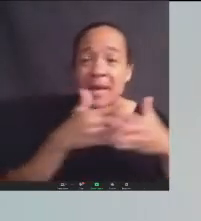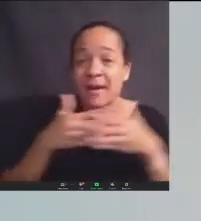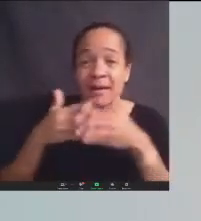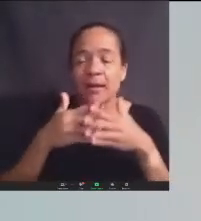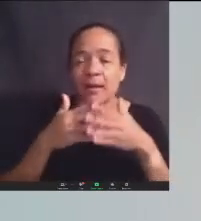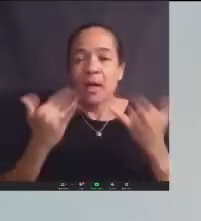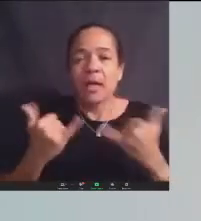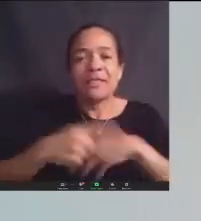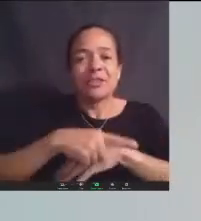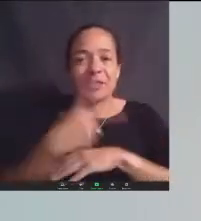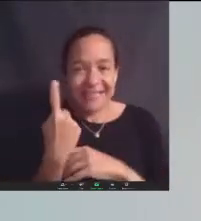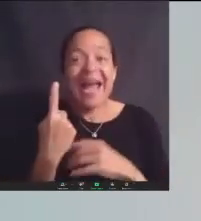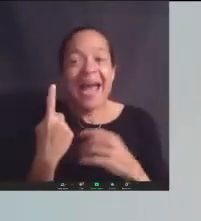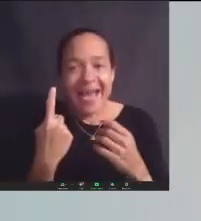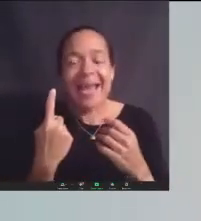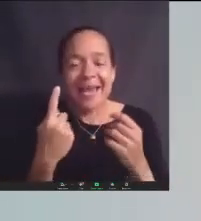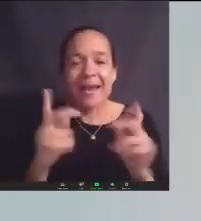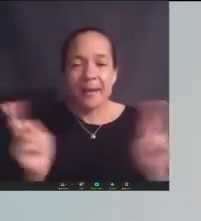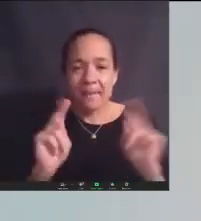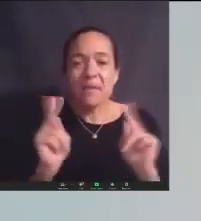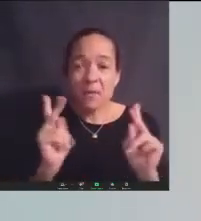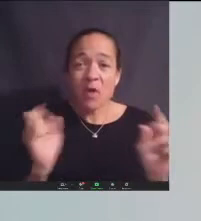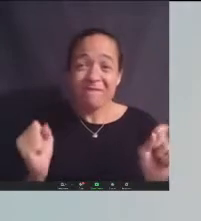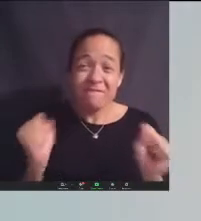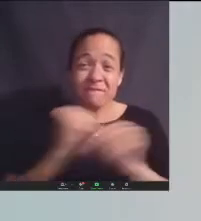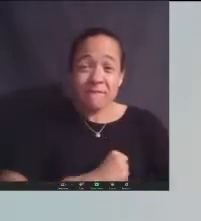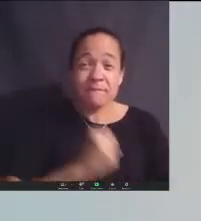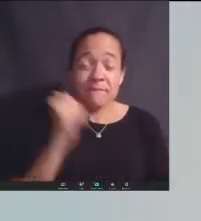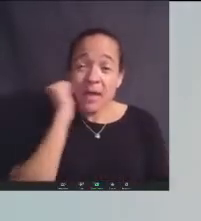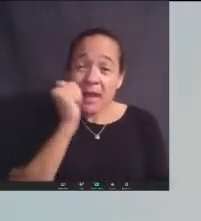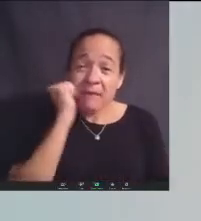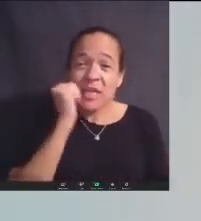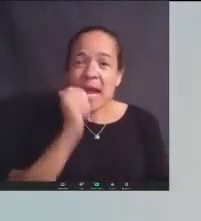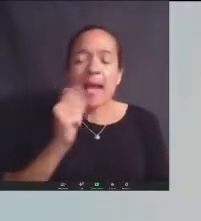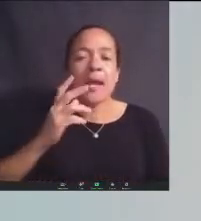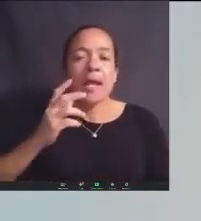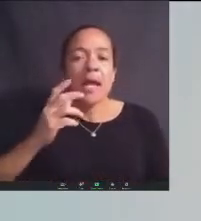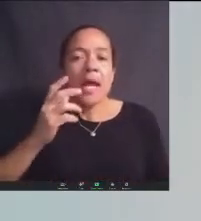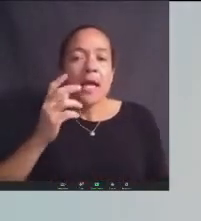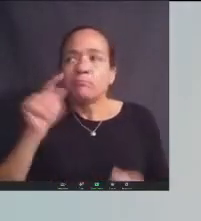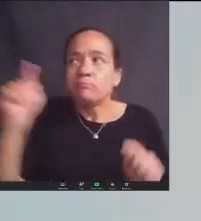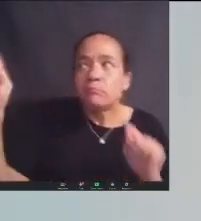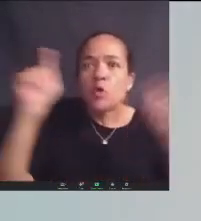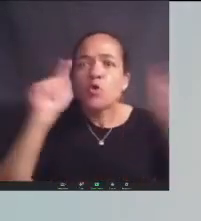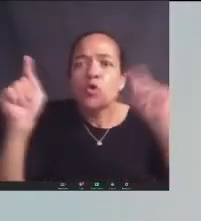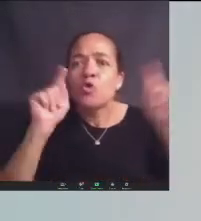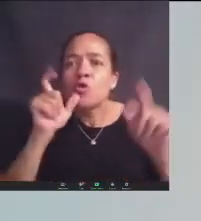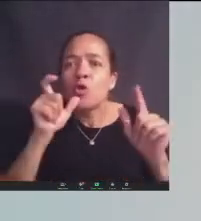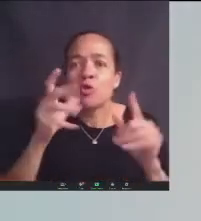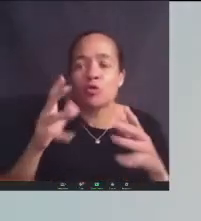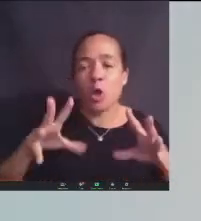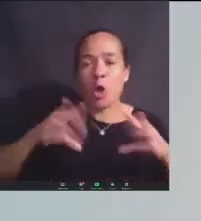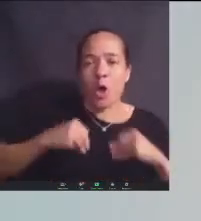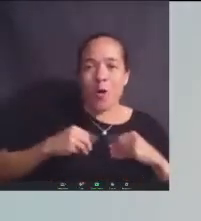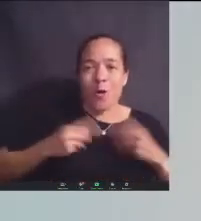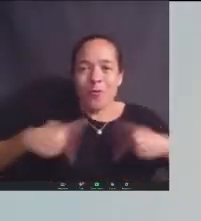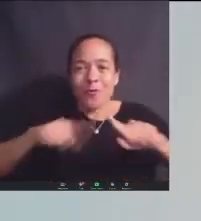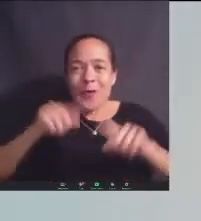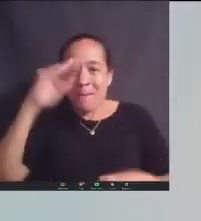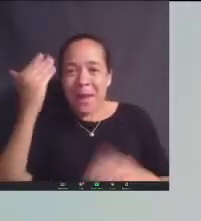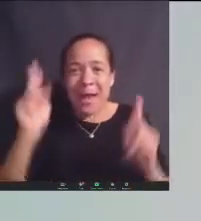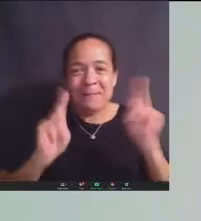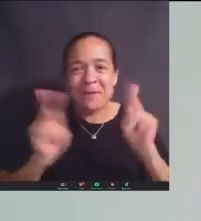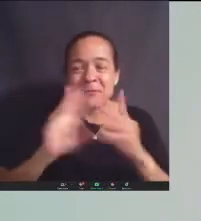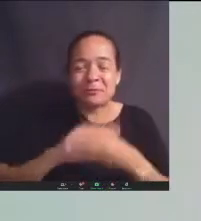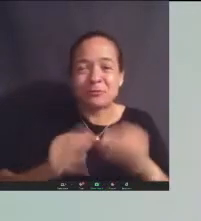waged every day to see who gets to own us. People are still fighting to see who gets to own Black people's narrative, who gets to own